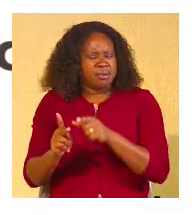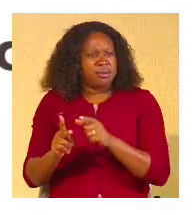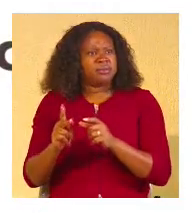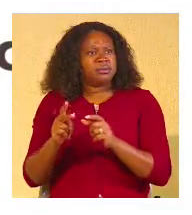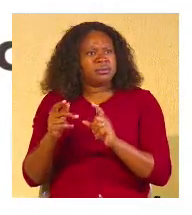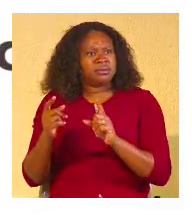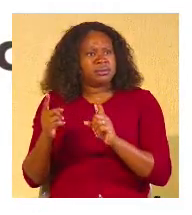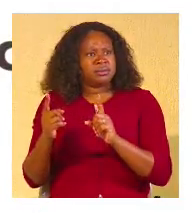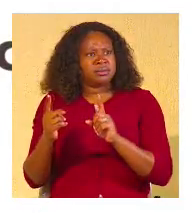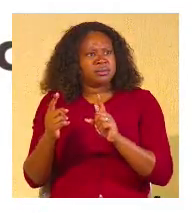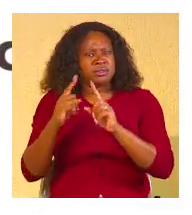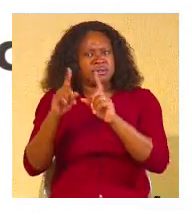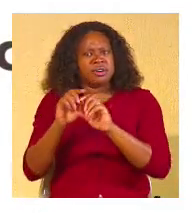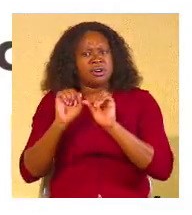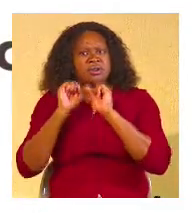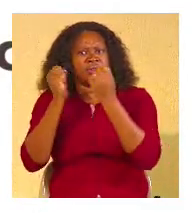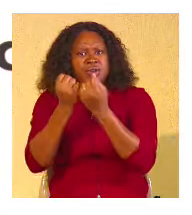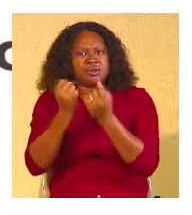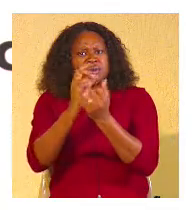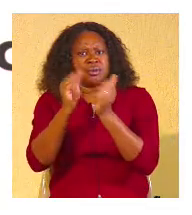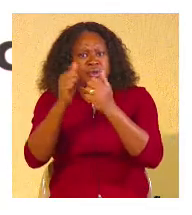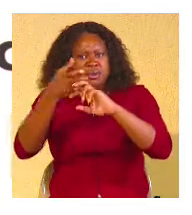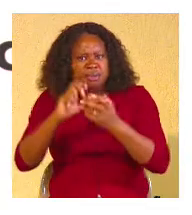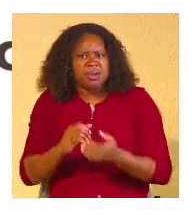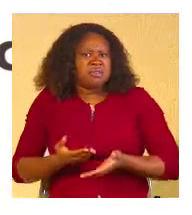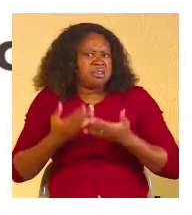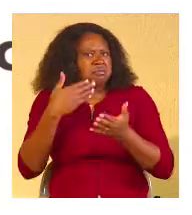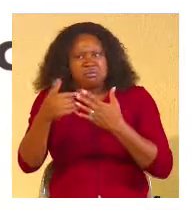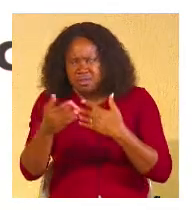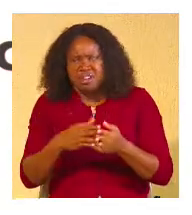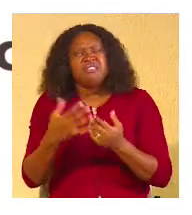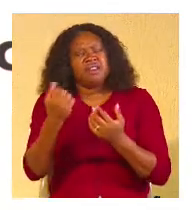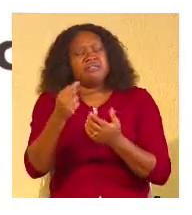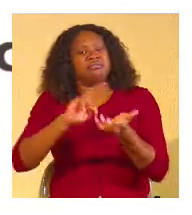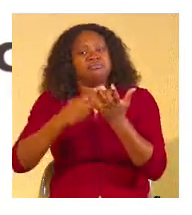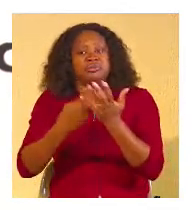contact their respective association for any assistance as the need arises.